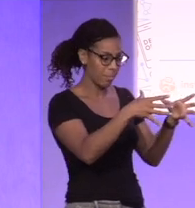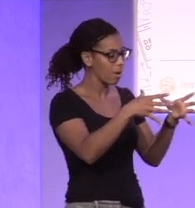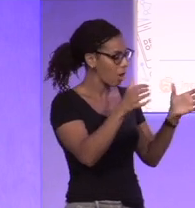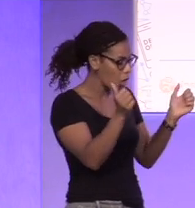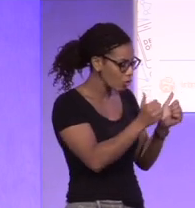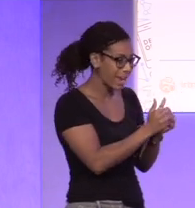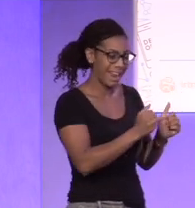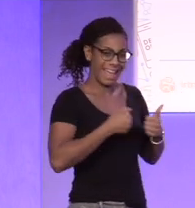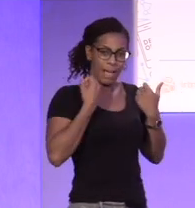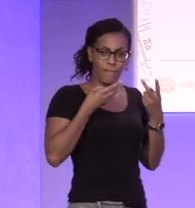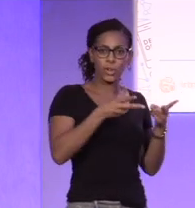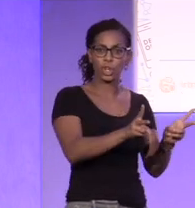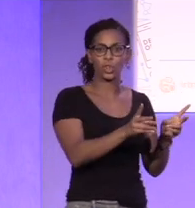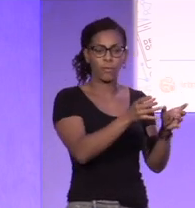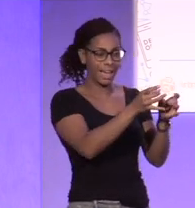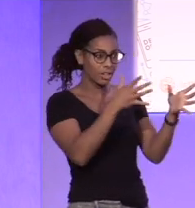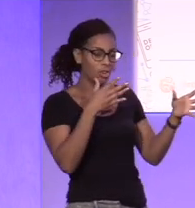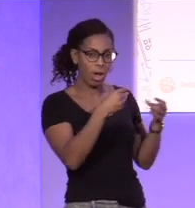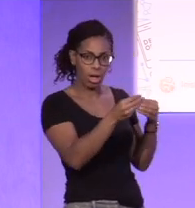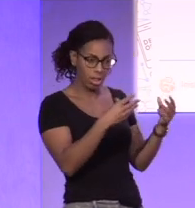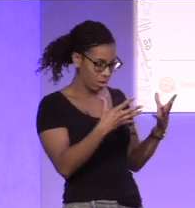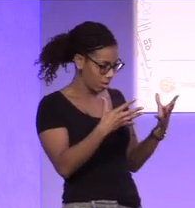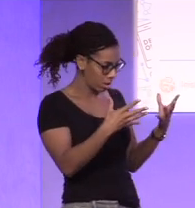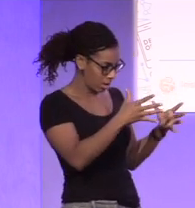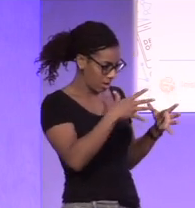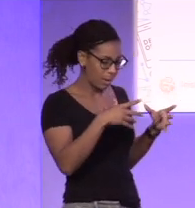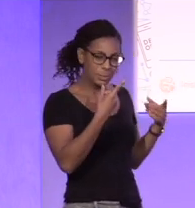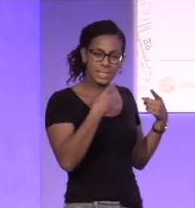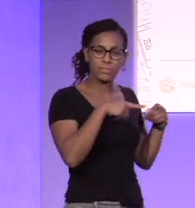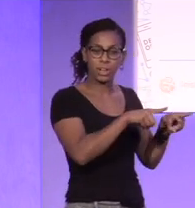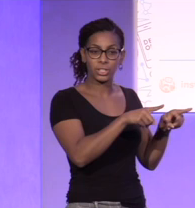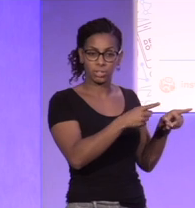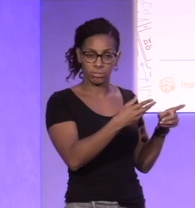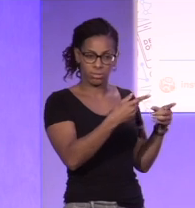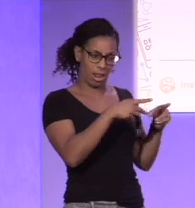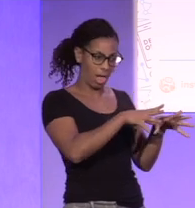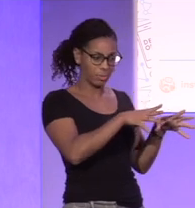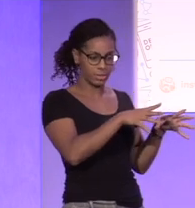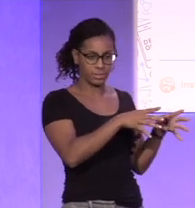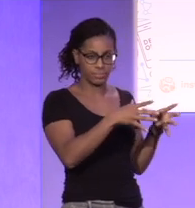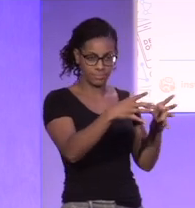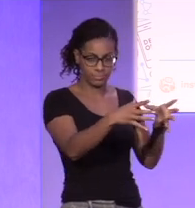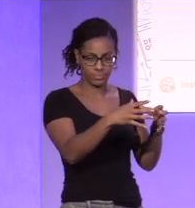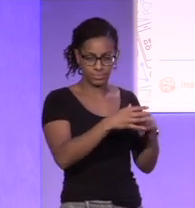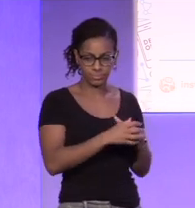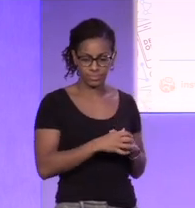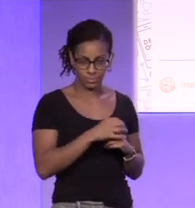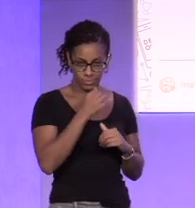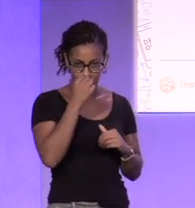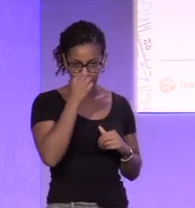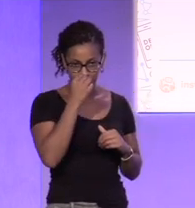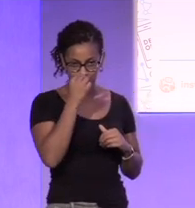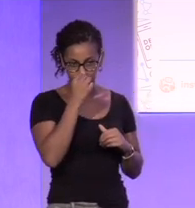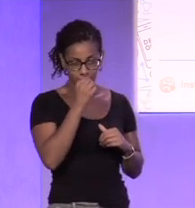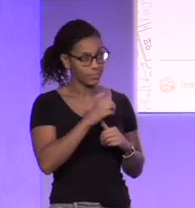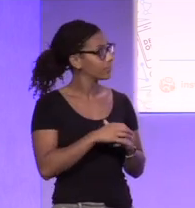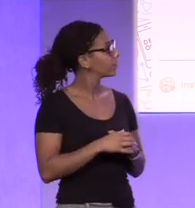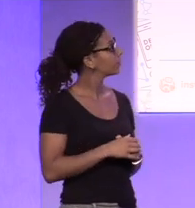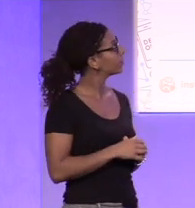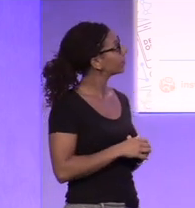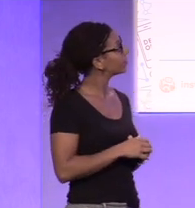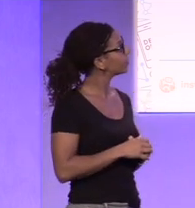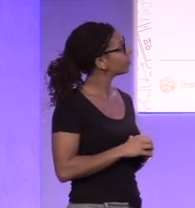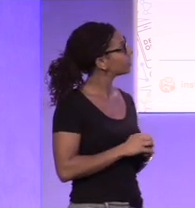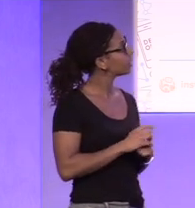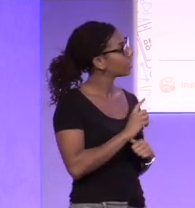This was all about synchronization and alignment. The second thing that we did was we bootstrapped the growth of our